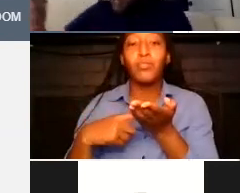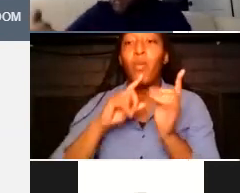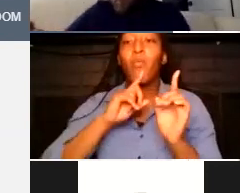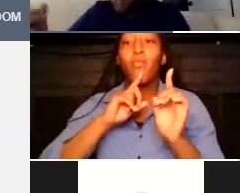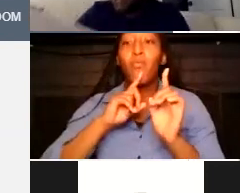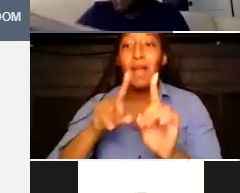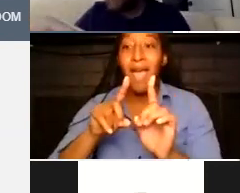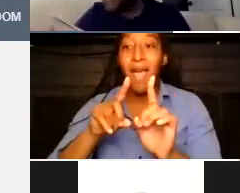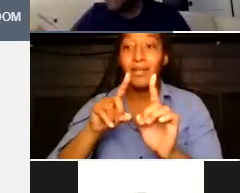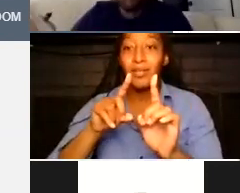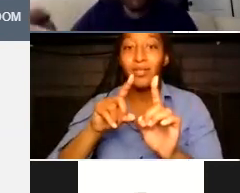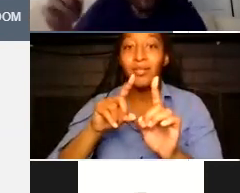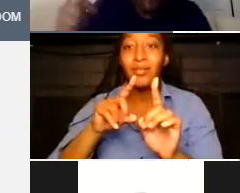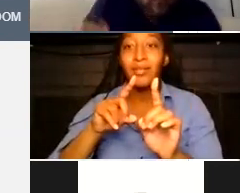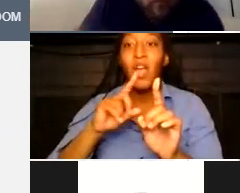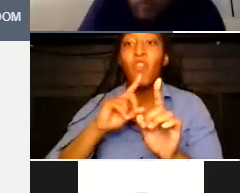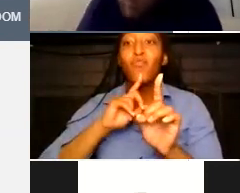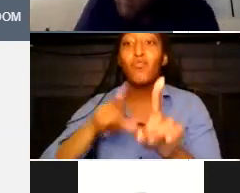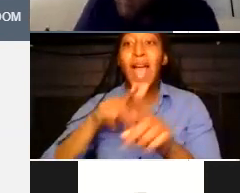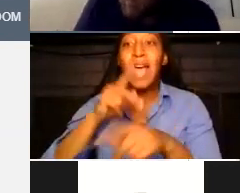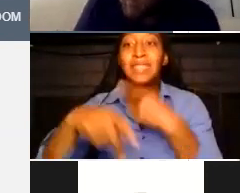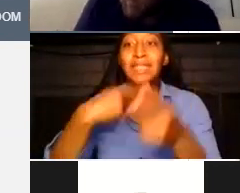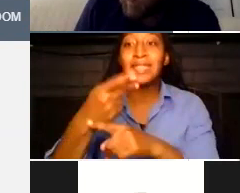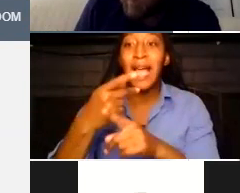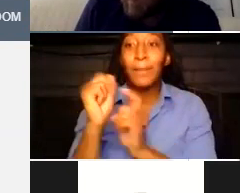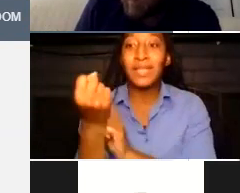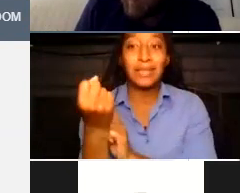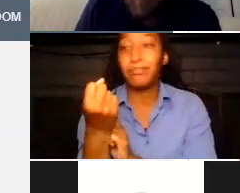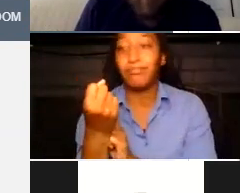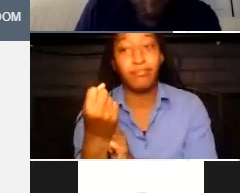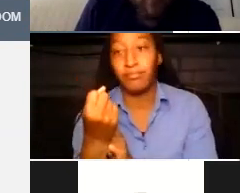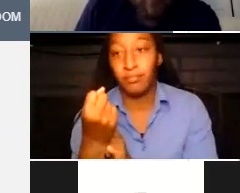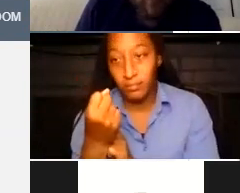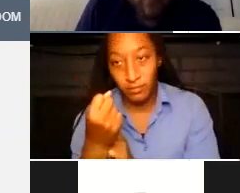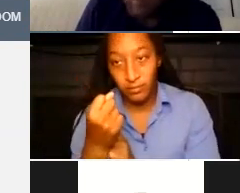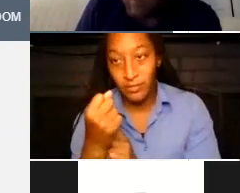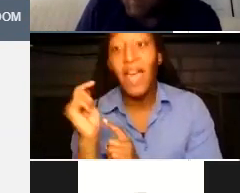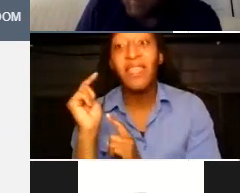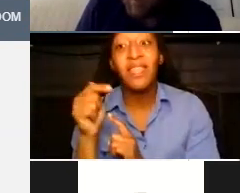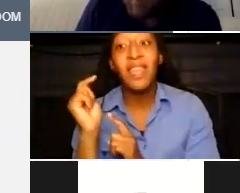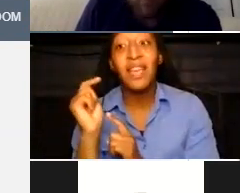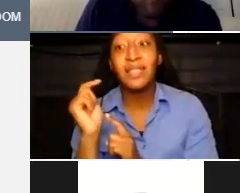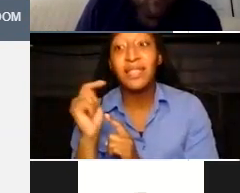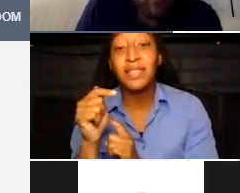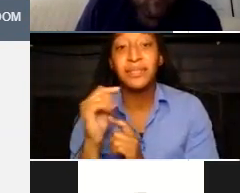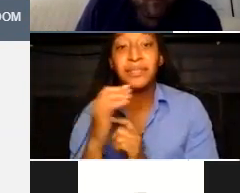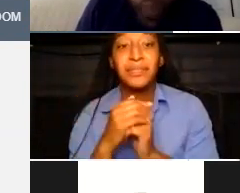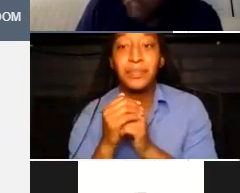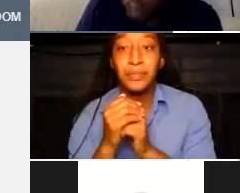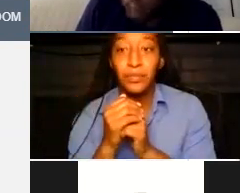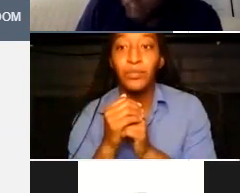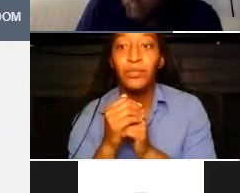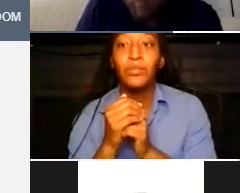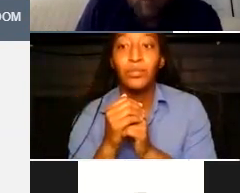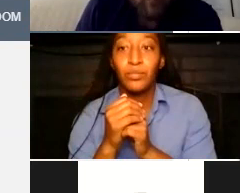systems. We're not going there. Yes, this is the start of rocket science. Well, actually, Newton's laws was the